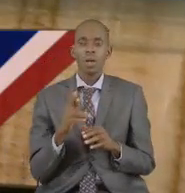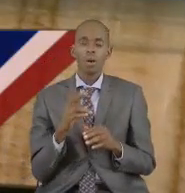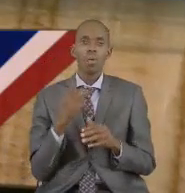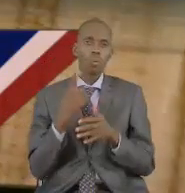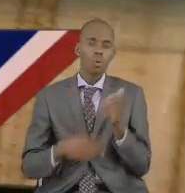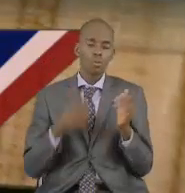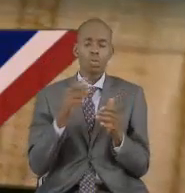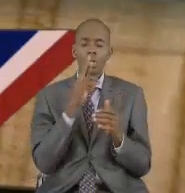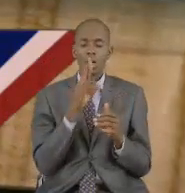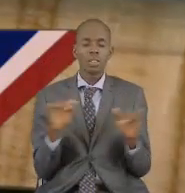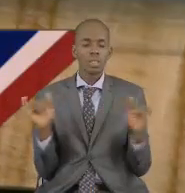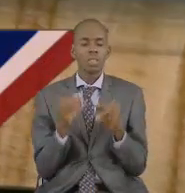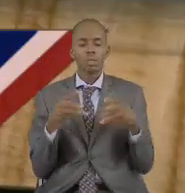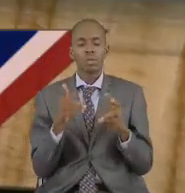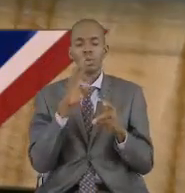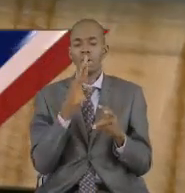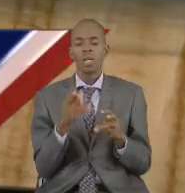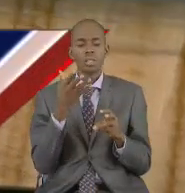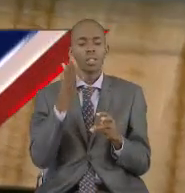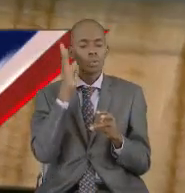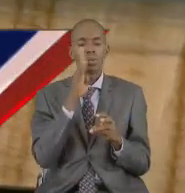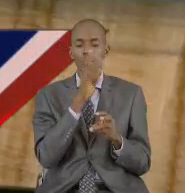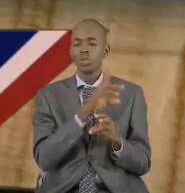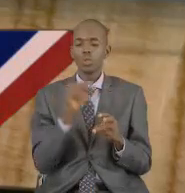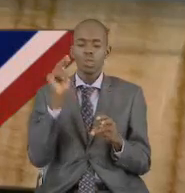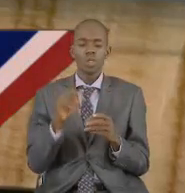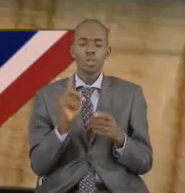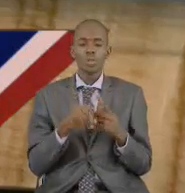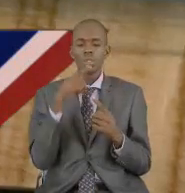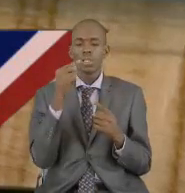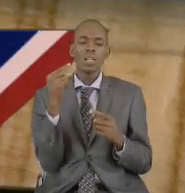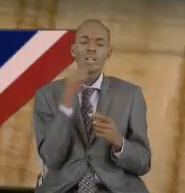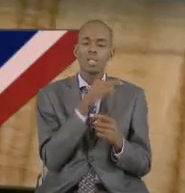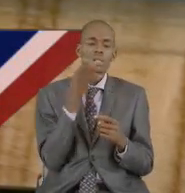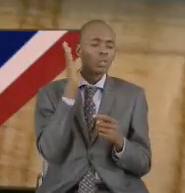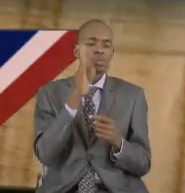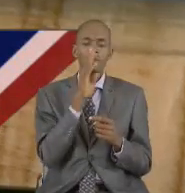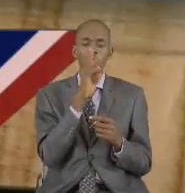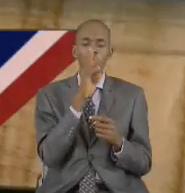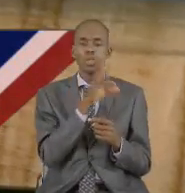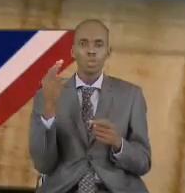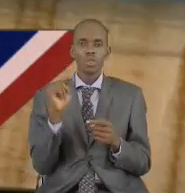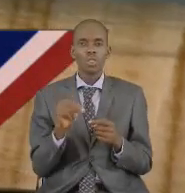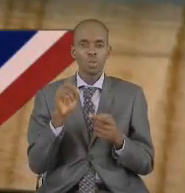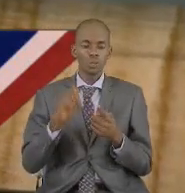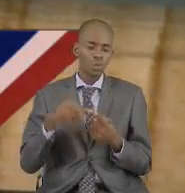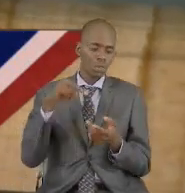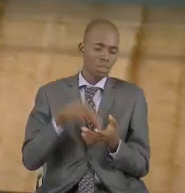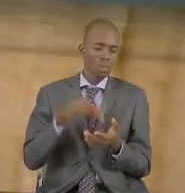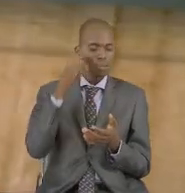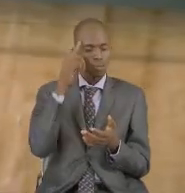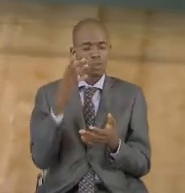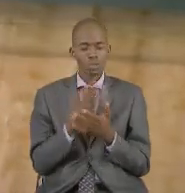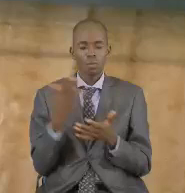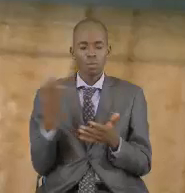are. There'll be no need to tell a lie. There'll be no need to stand for something corrupt. There'll be no need